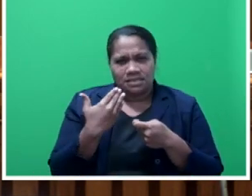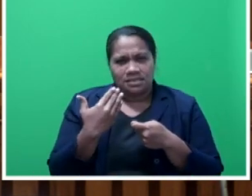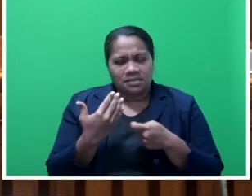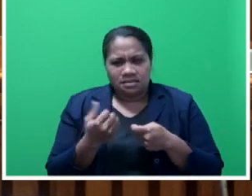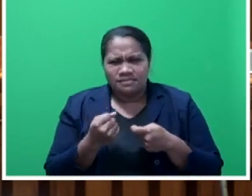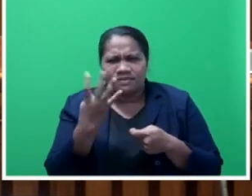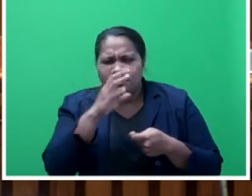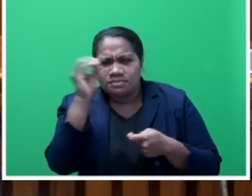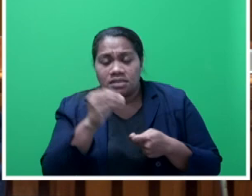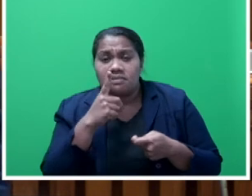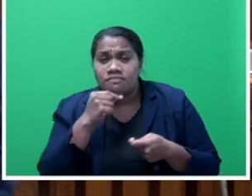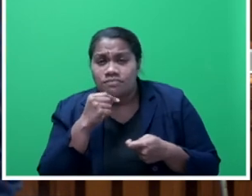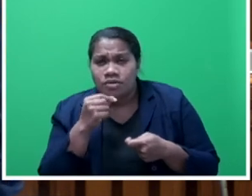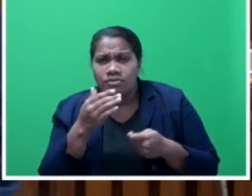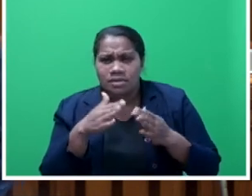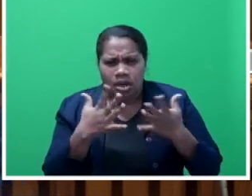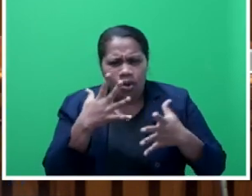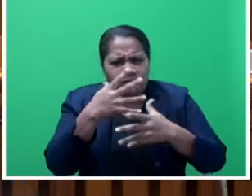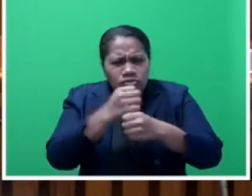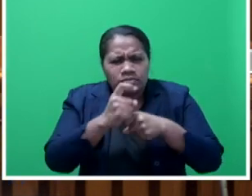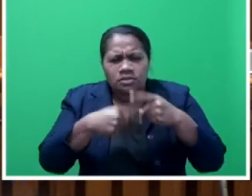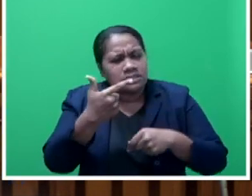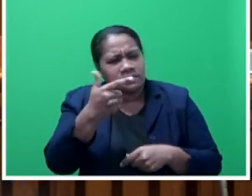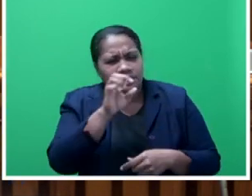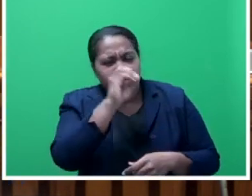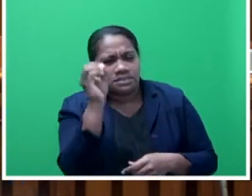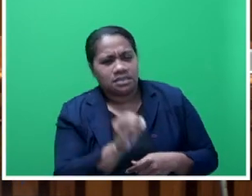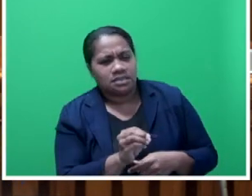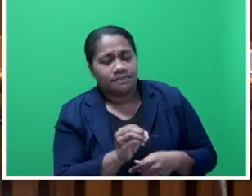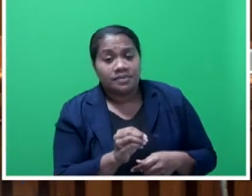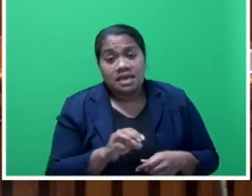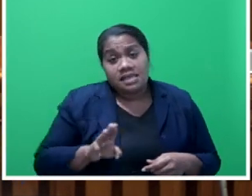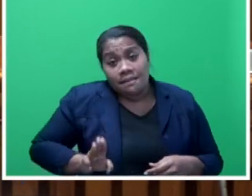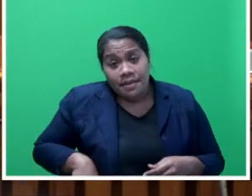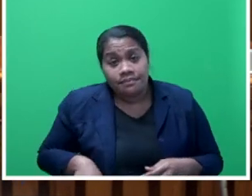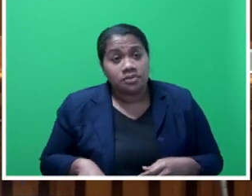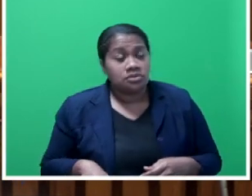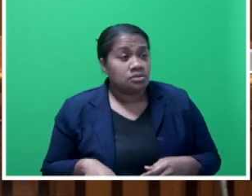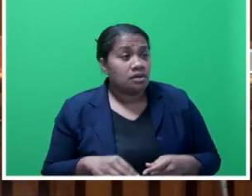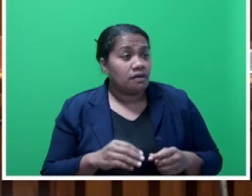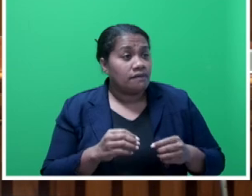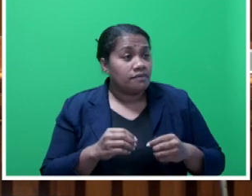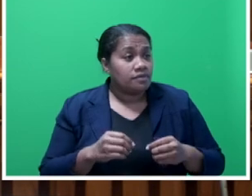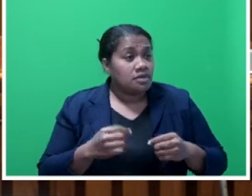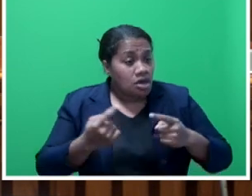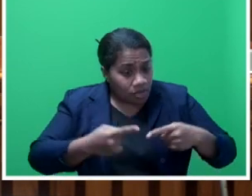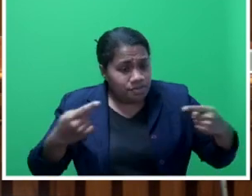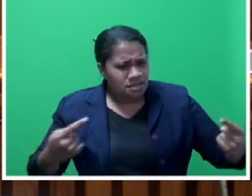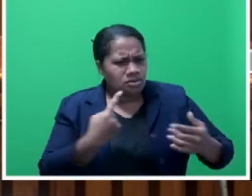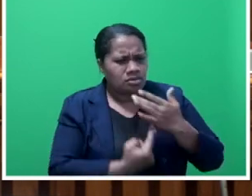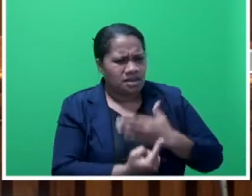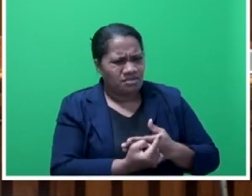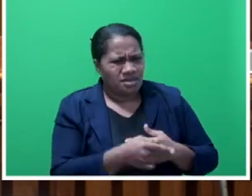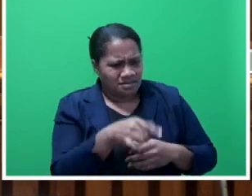on an average around about 7%. And the members of the opposition fail to also acknowledge the fact and